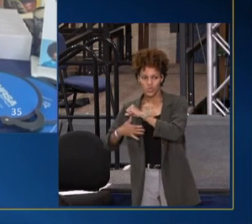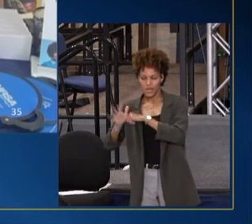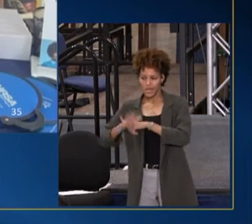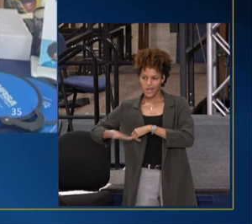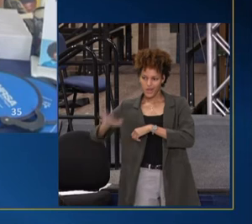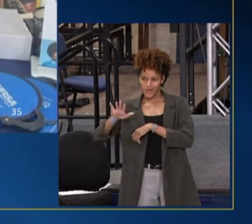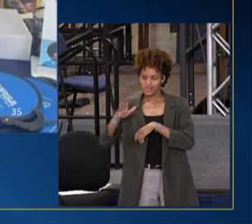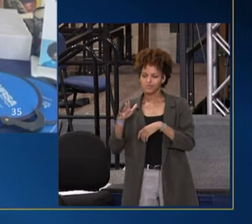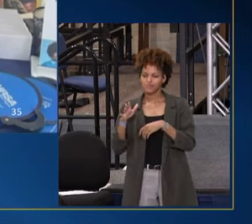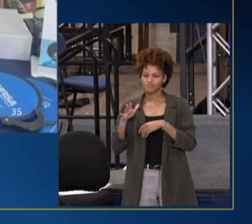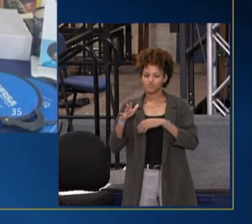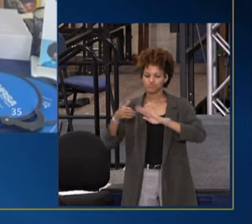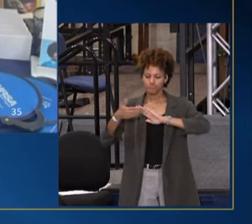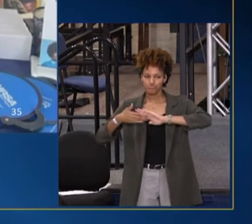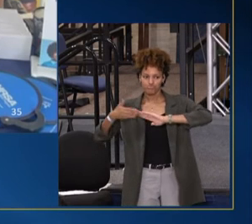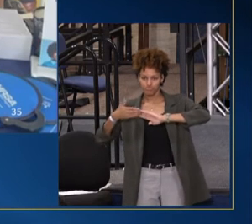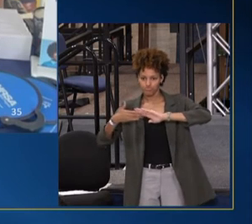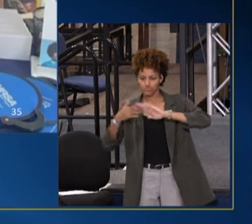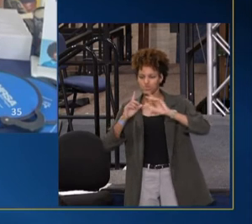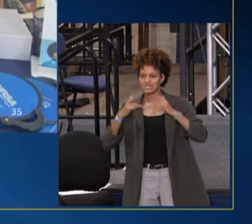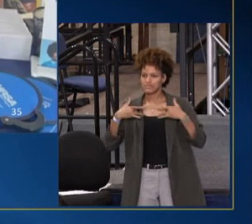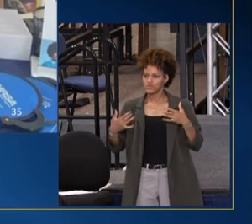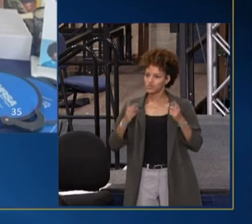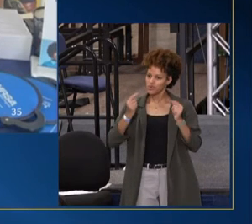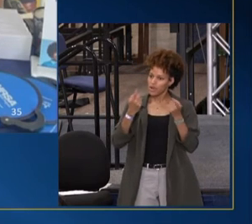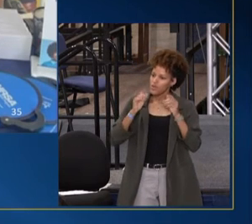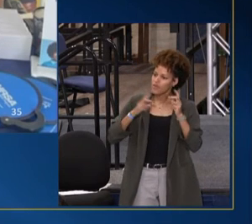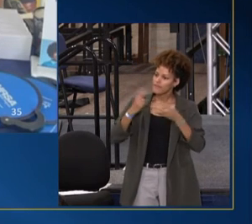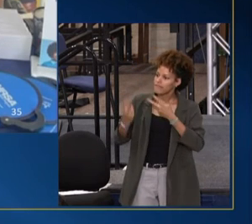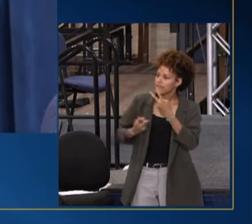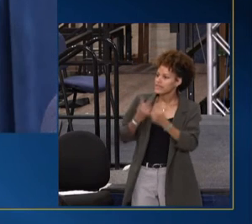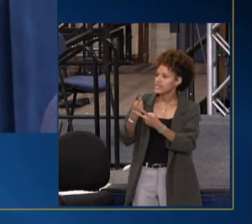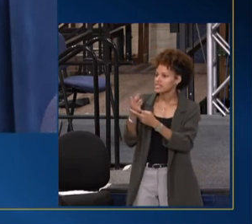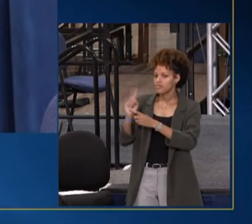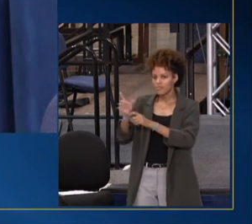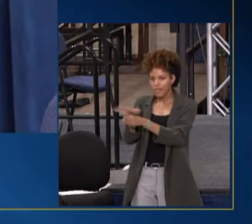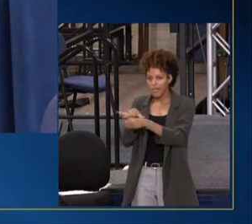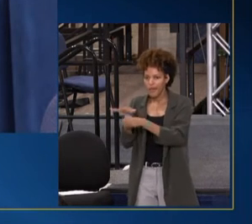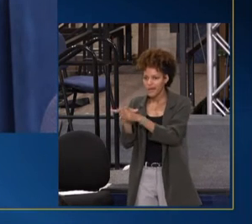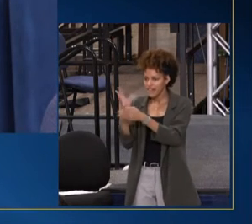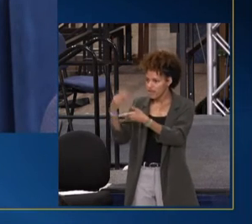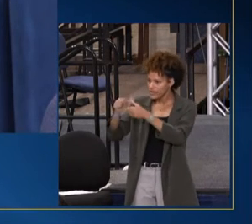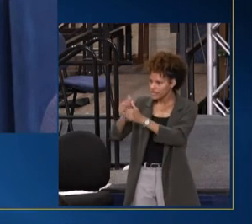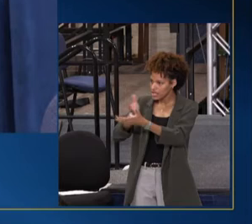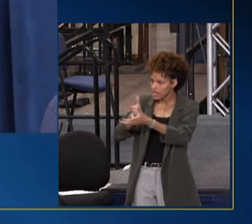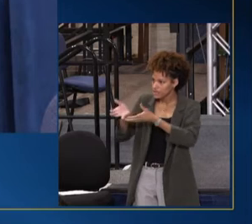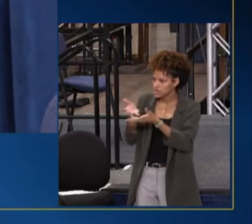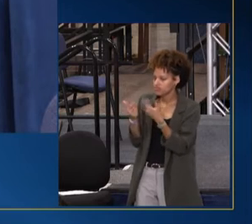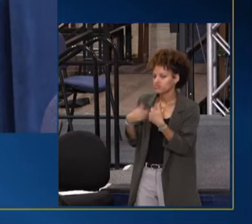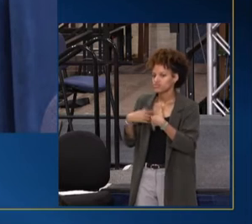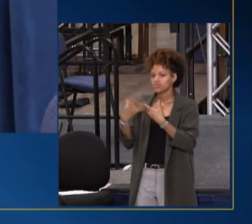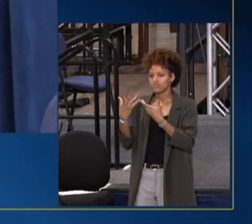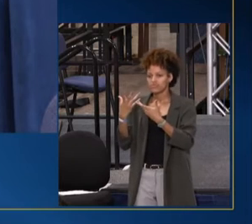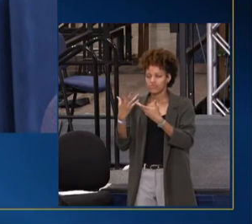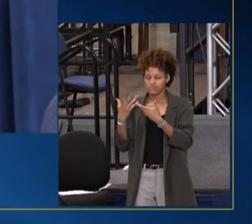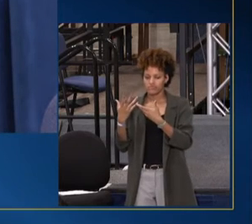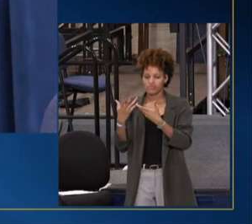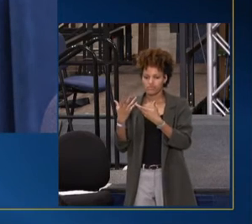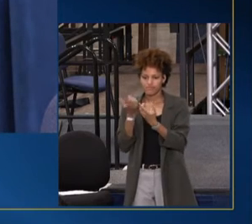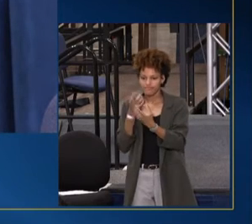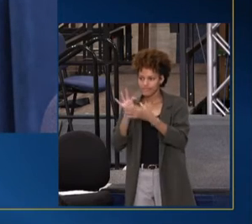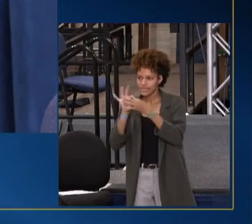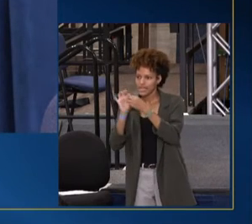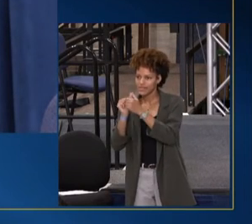to go where people are, be where people are, be part of the conversation, engage communities that are not